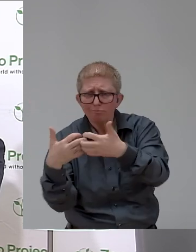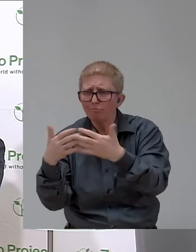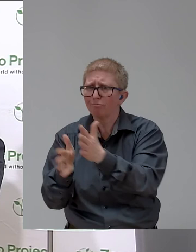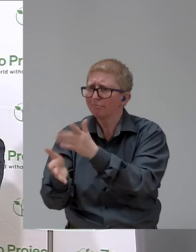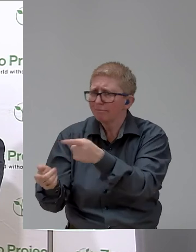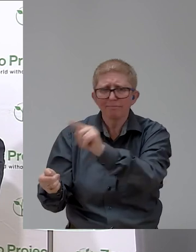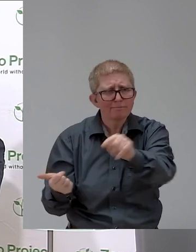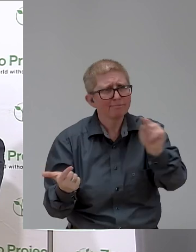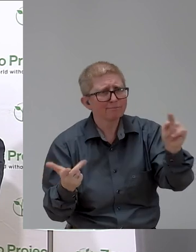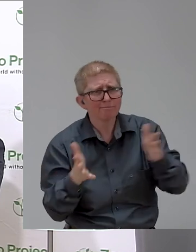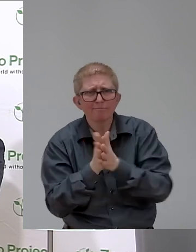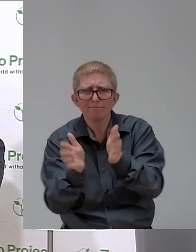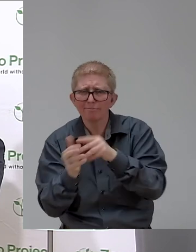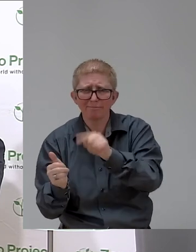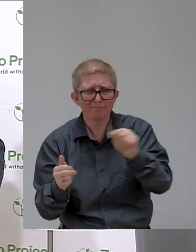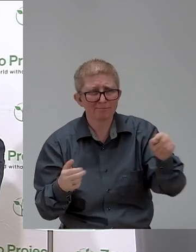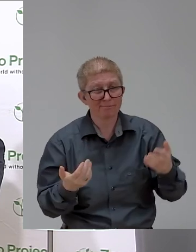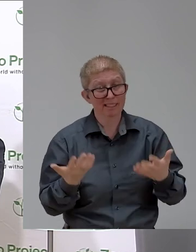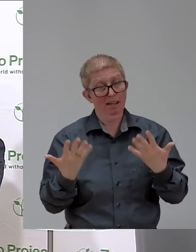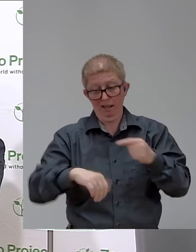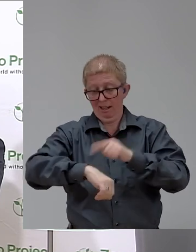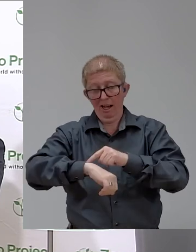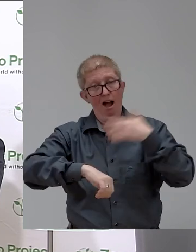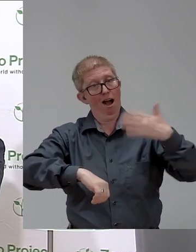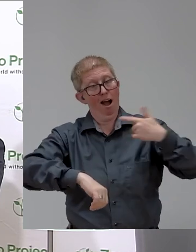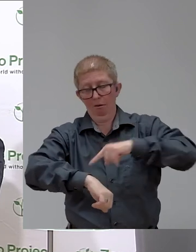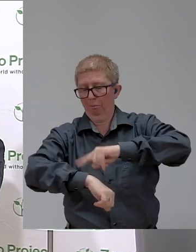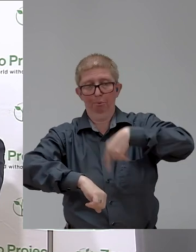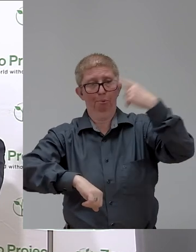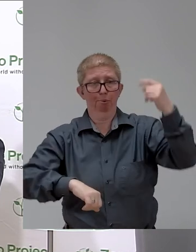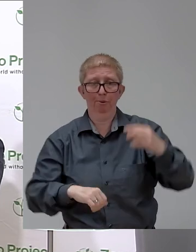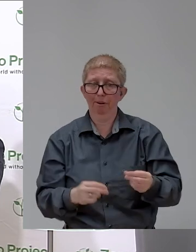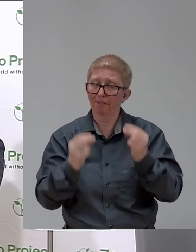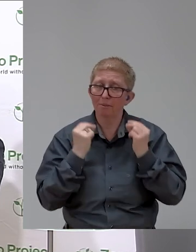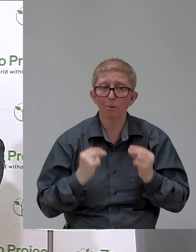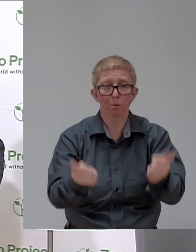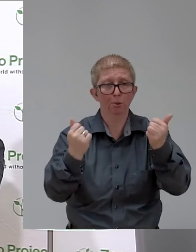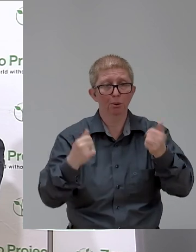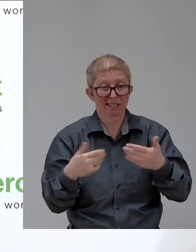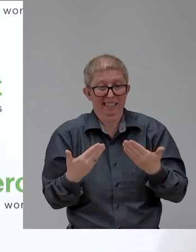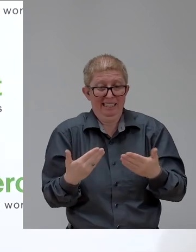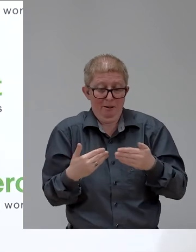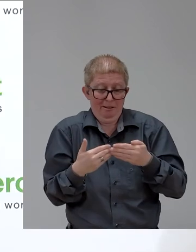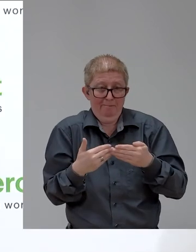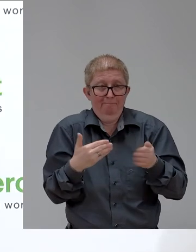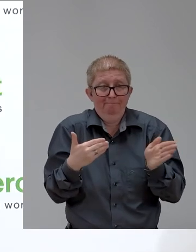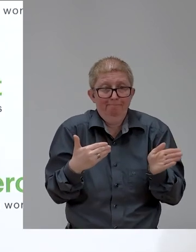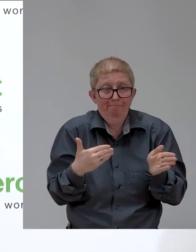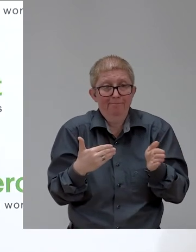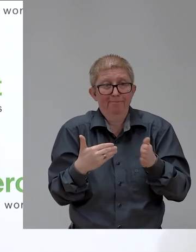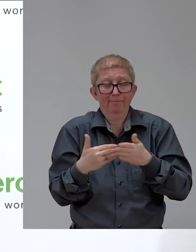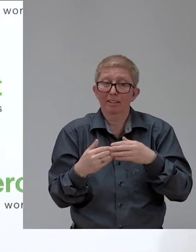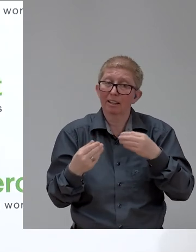of time, we're moving towards the end of the session already. I can recommend all of you to have a look at the Zero